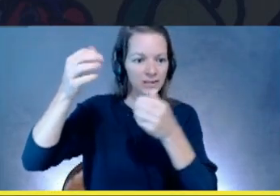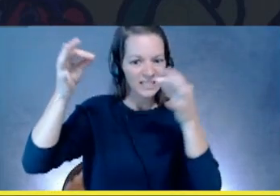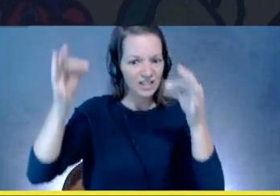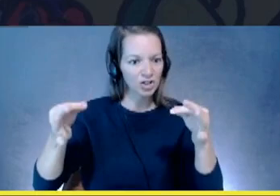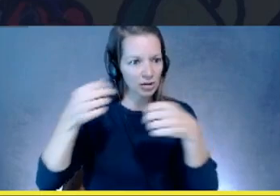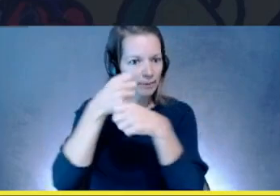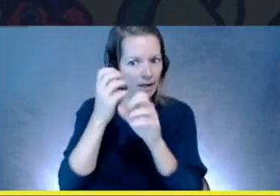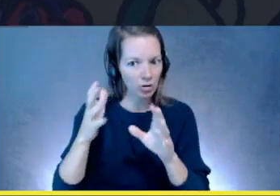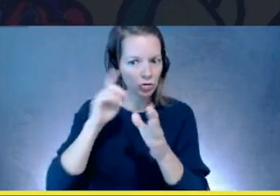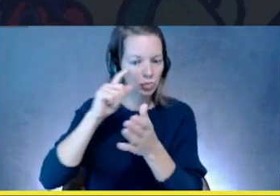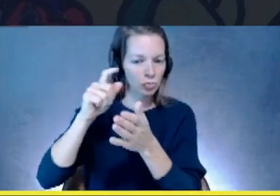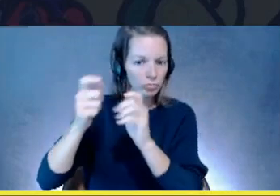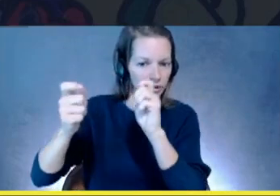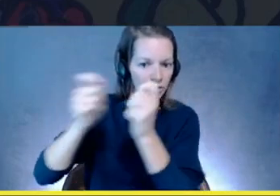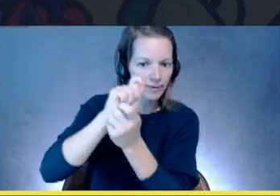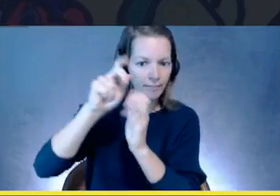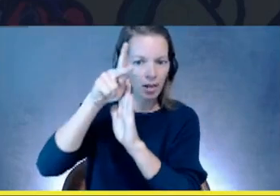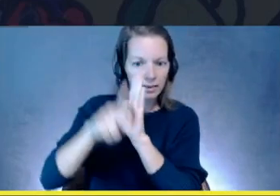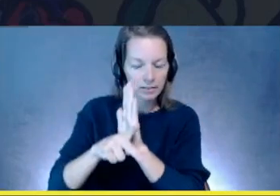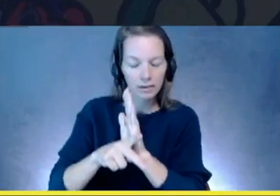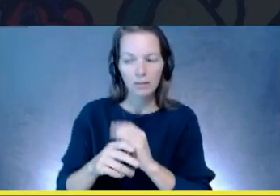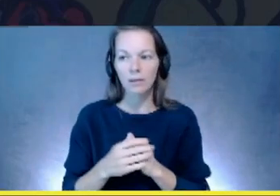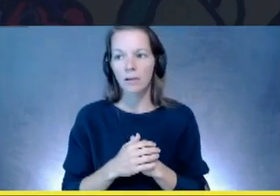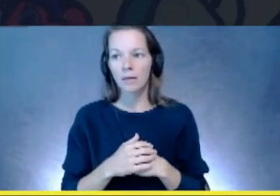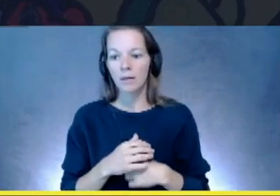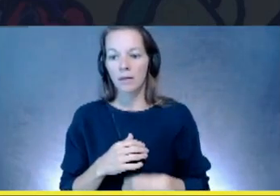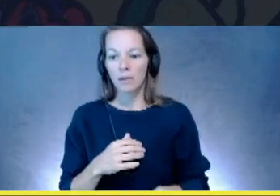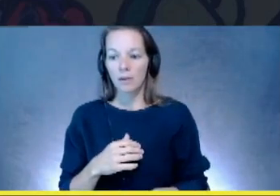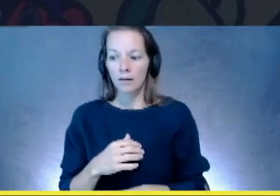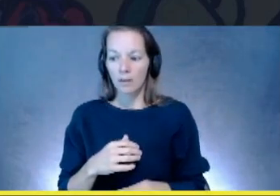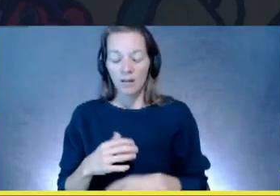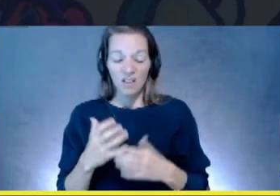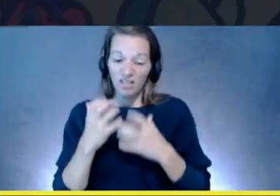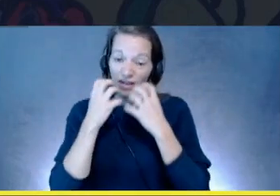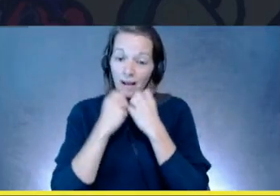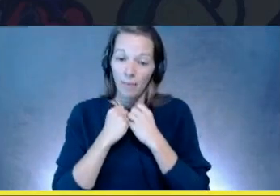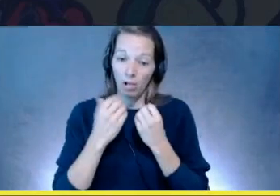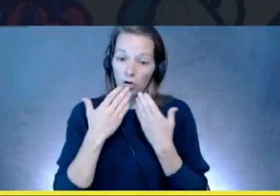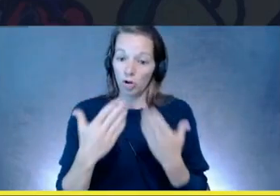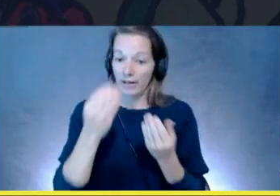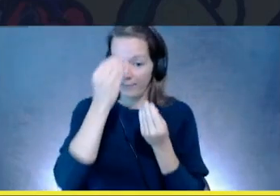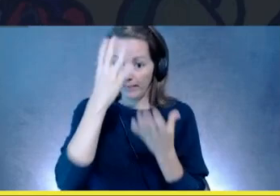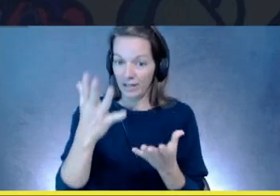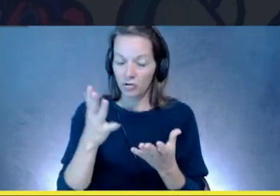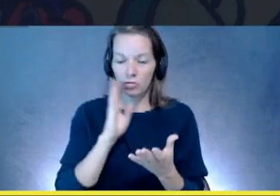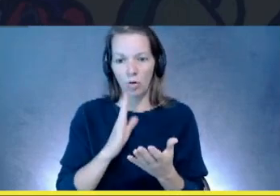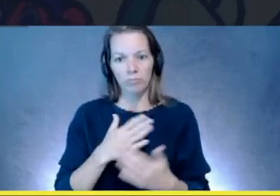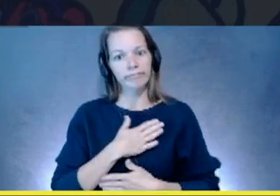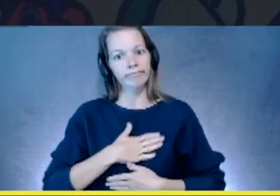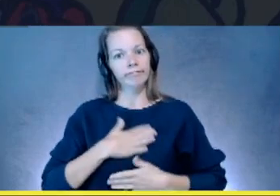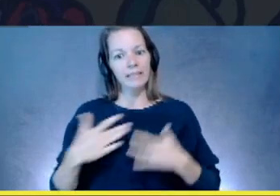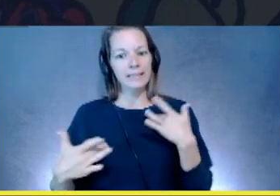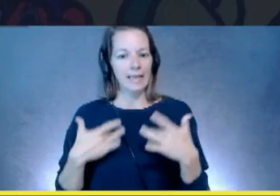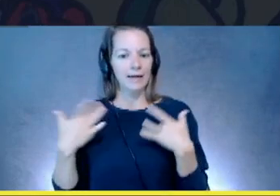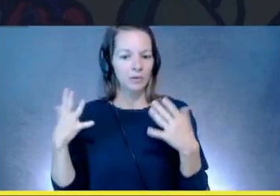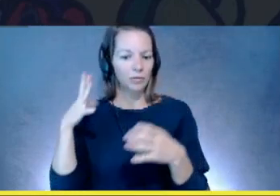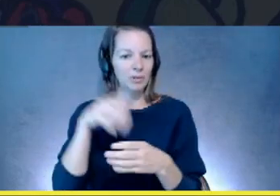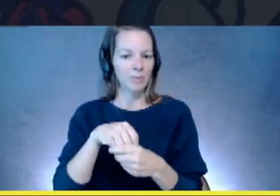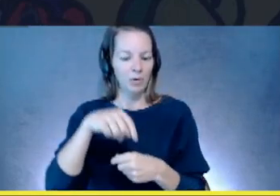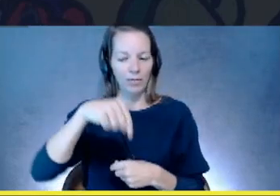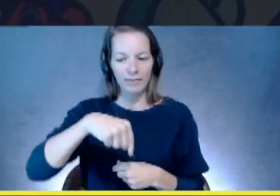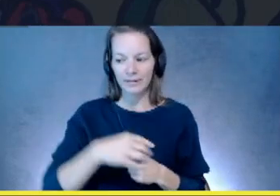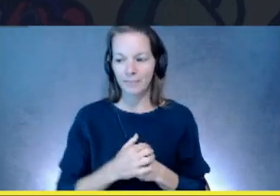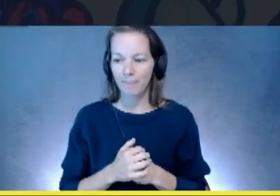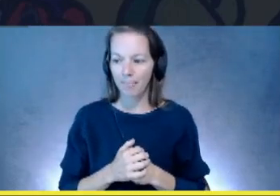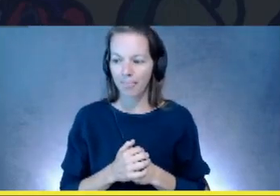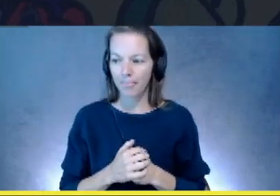think there's just so much valuable information in this entire special issue. So I'm very pleased to be part of this. I'm just